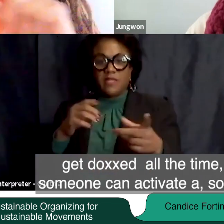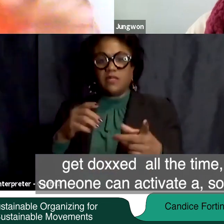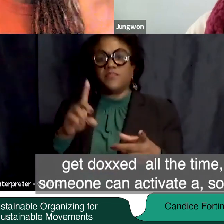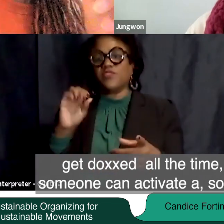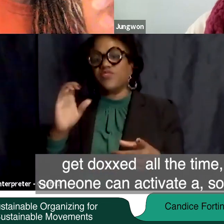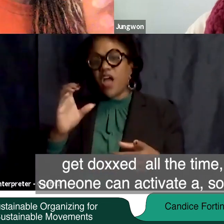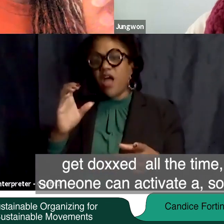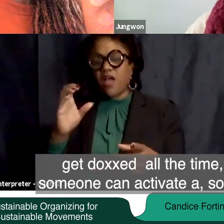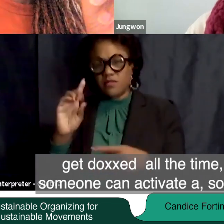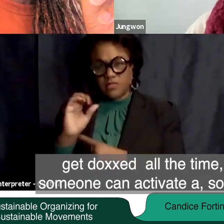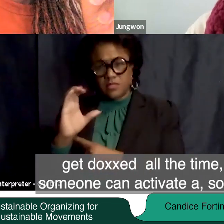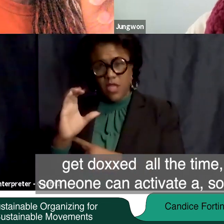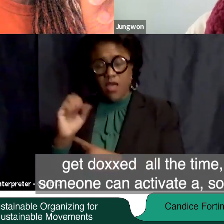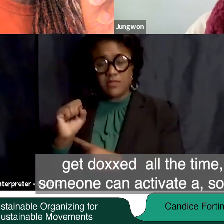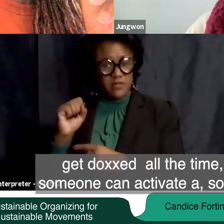but